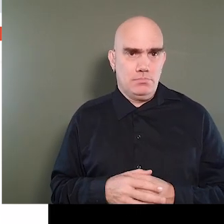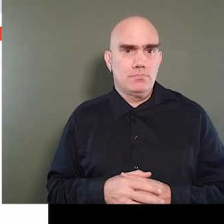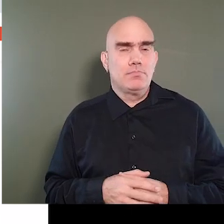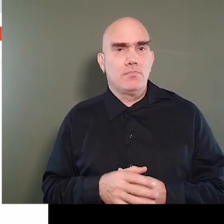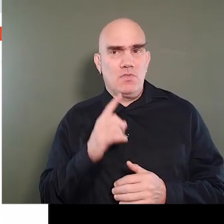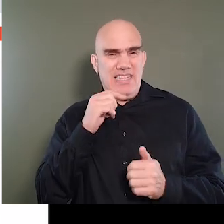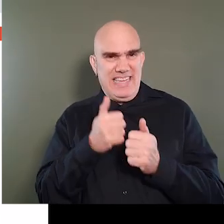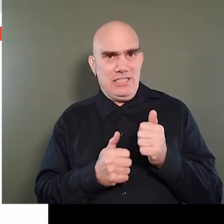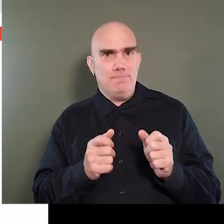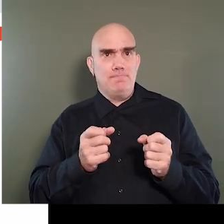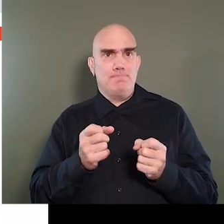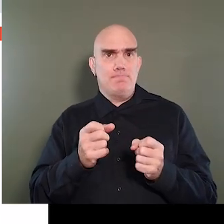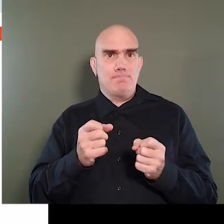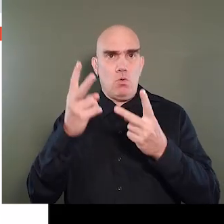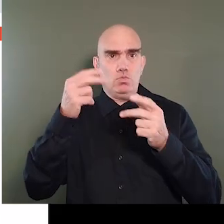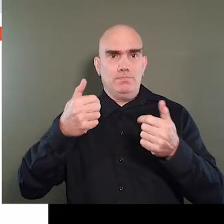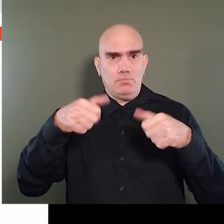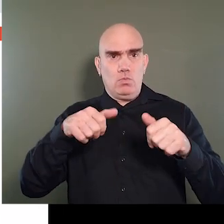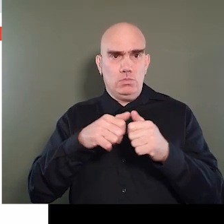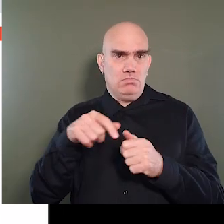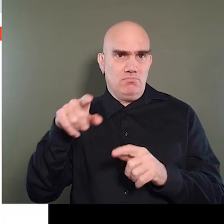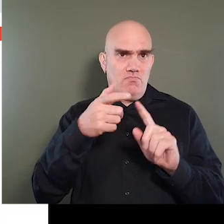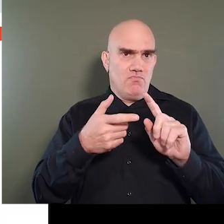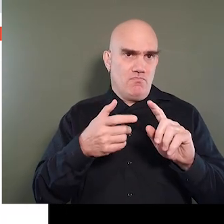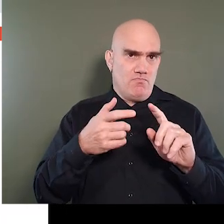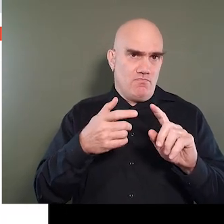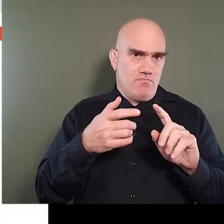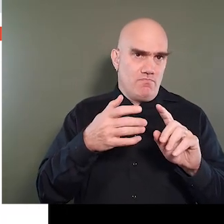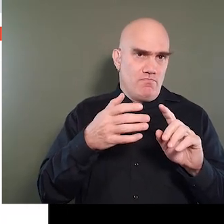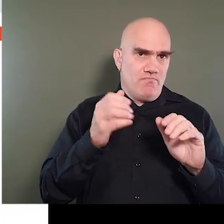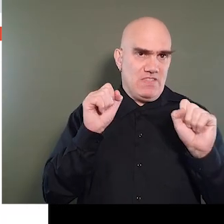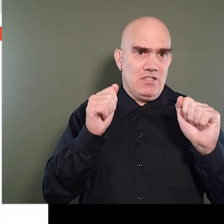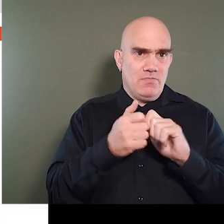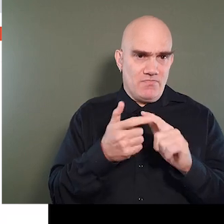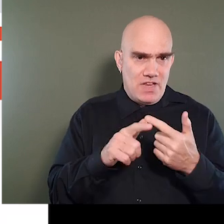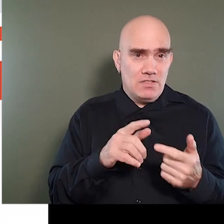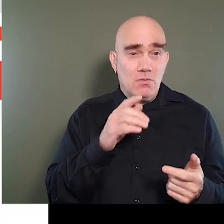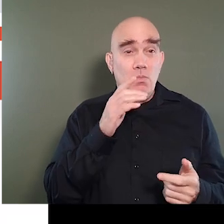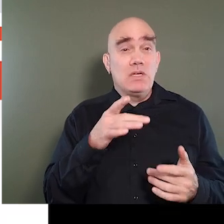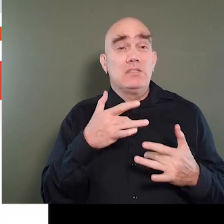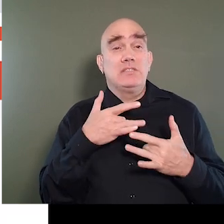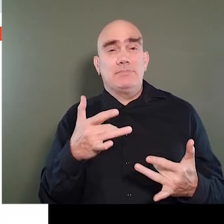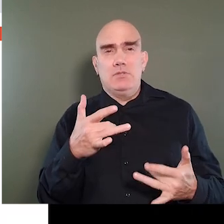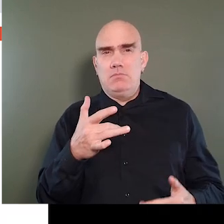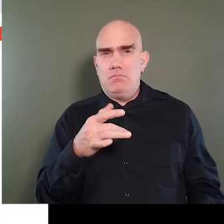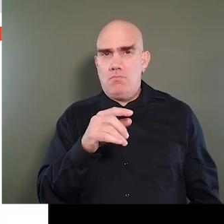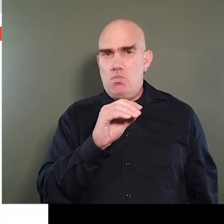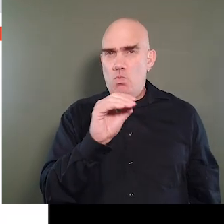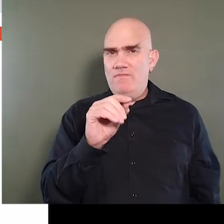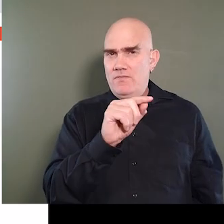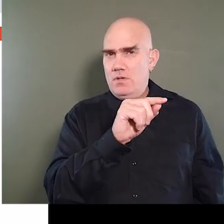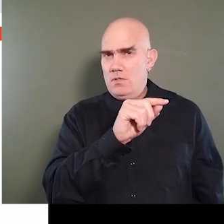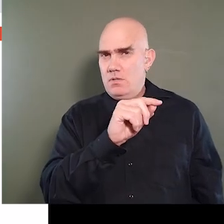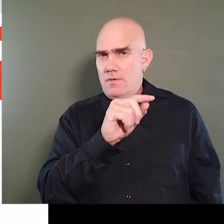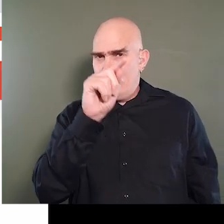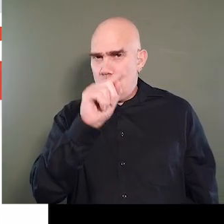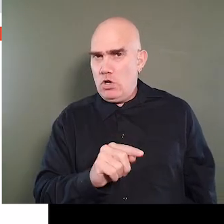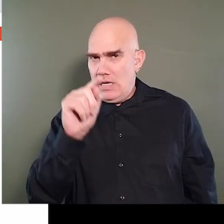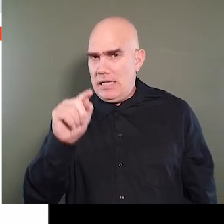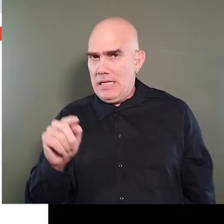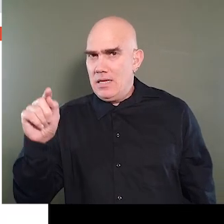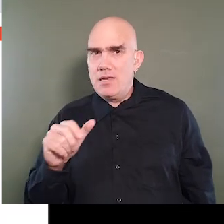these posts with our Fitness with Friends videos. It'll typically move vertically though, instead of horizontally.